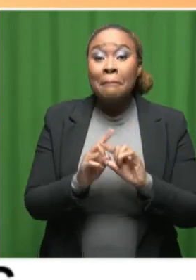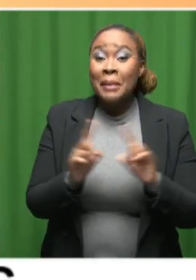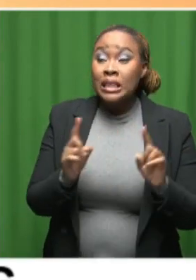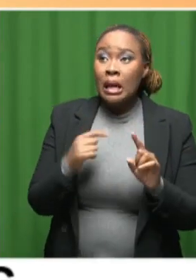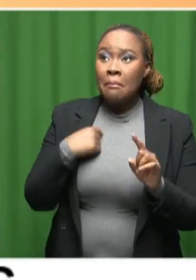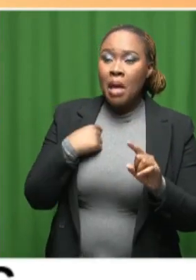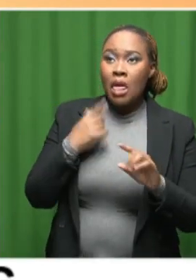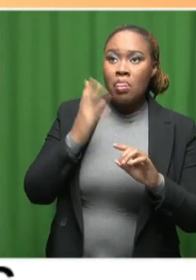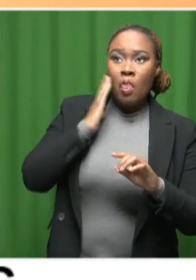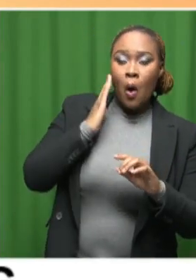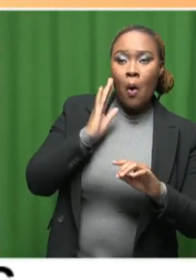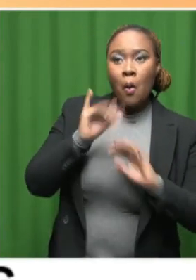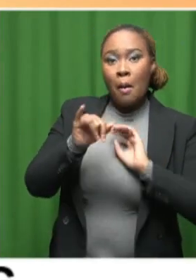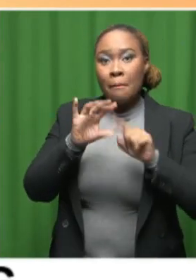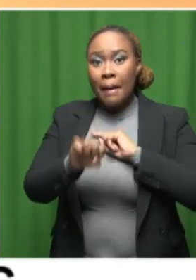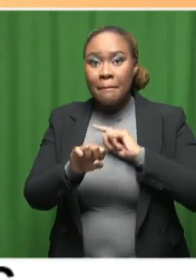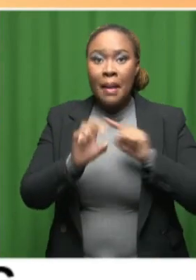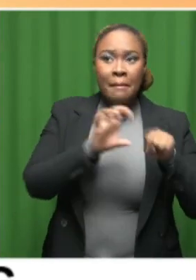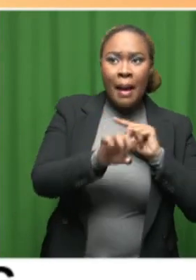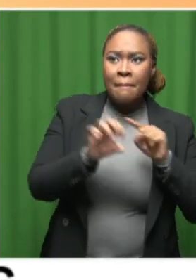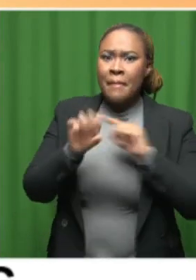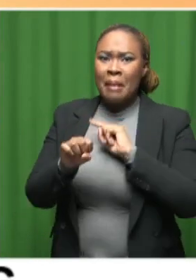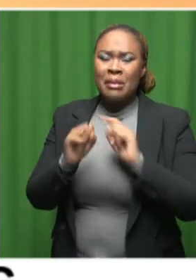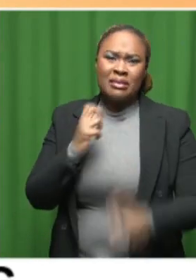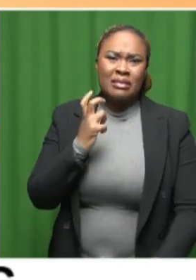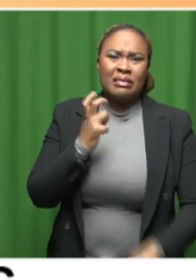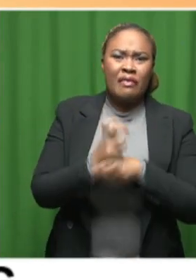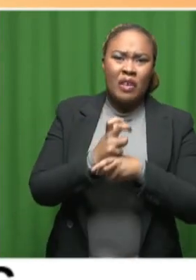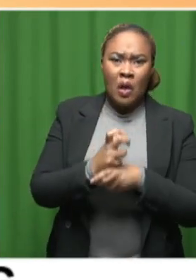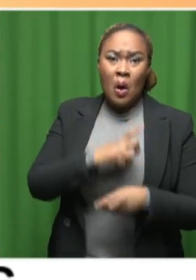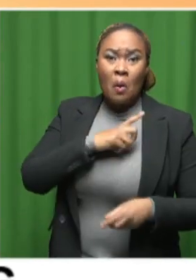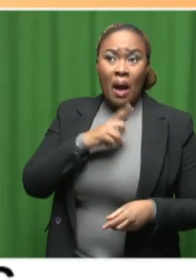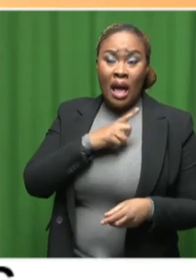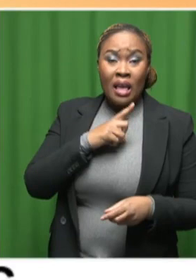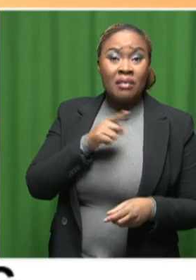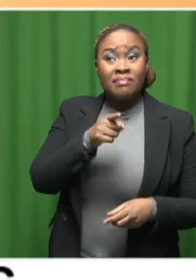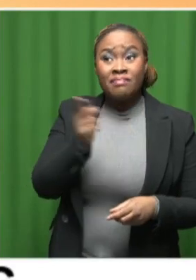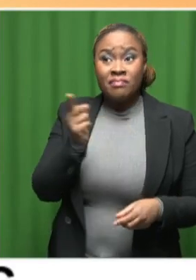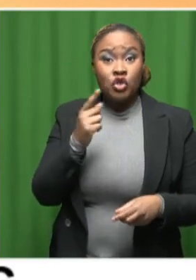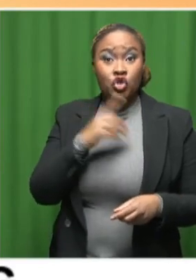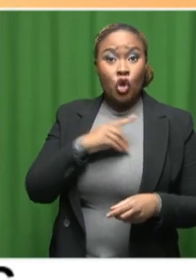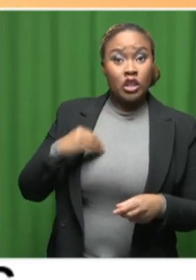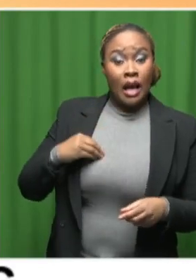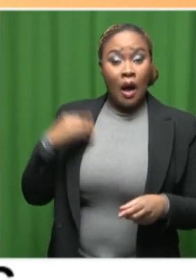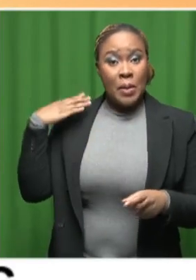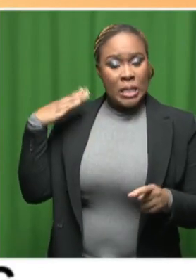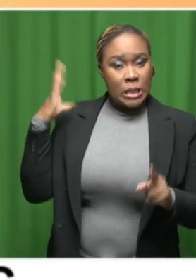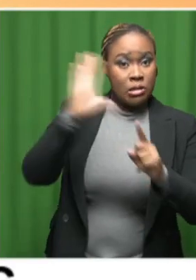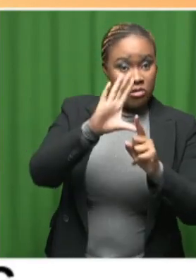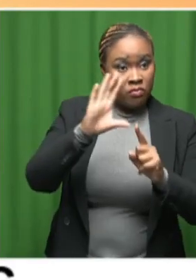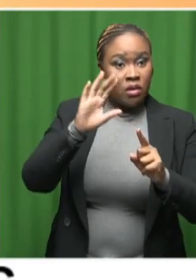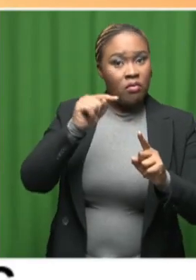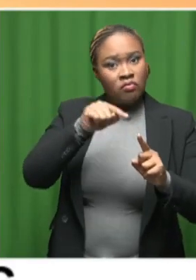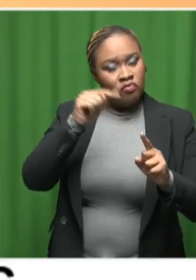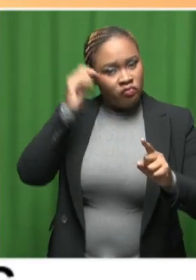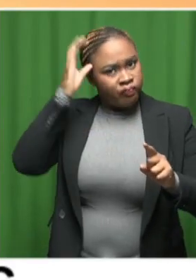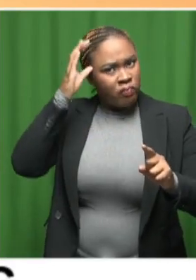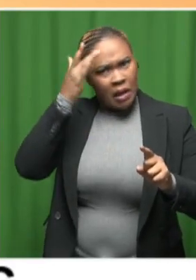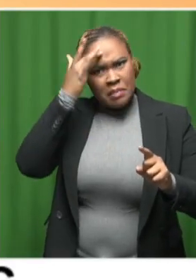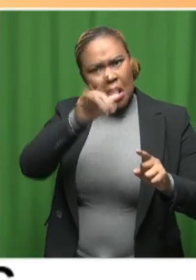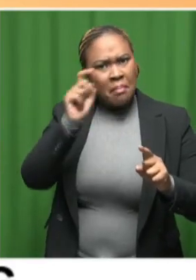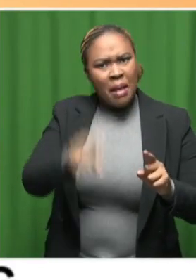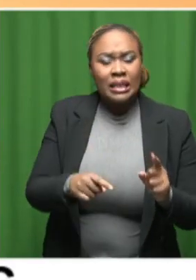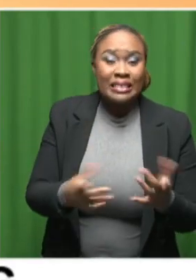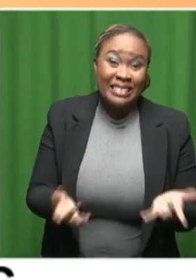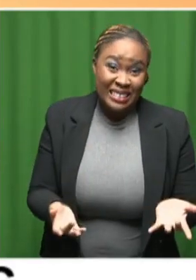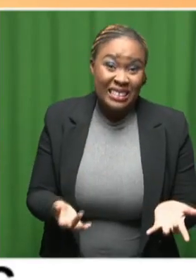because we do place a lot of burden on the shoulders of our healthcare professionals. The thing that needs to